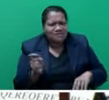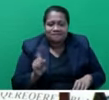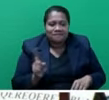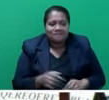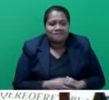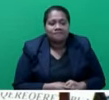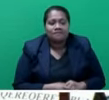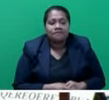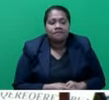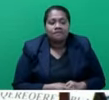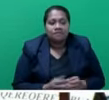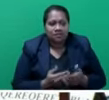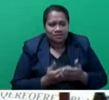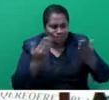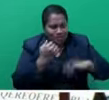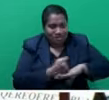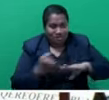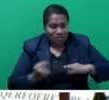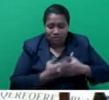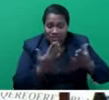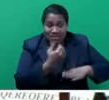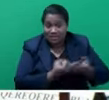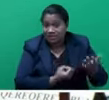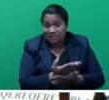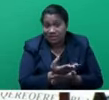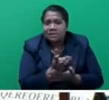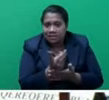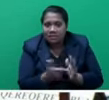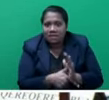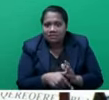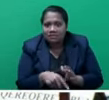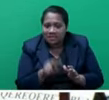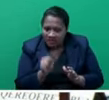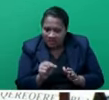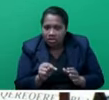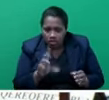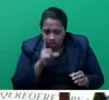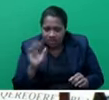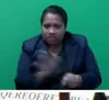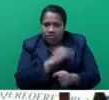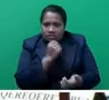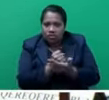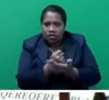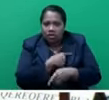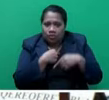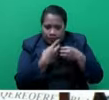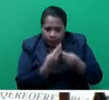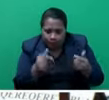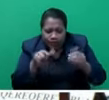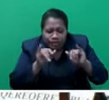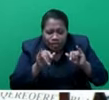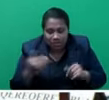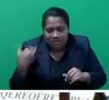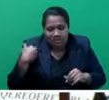Big governments, big expenditure is sometimes required, Mr. Speaker, to ensure that we address the issues affecting the